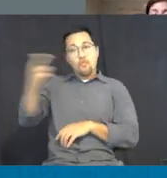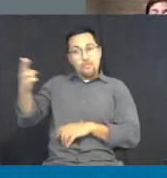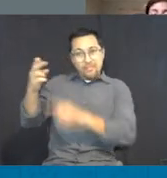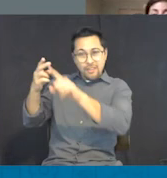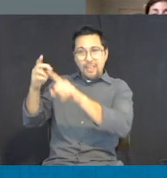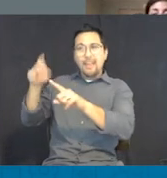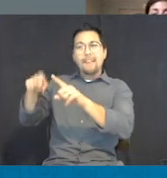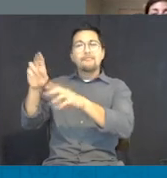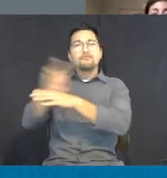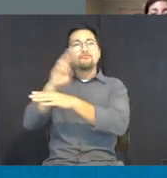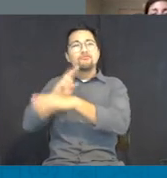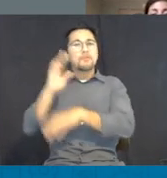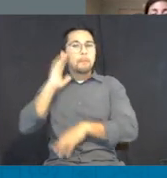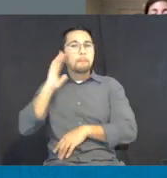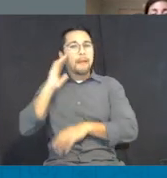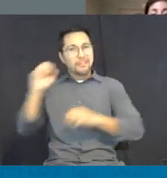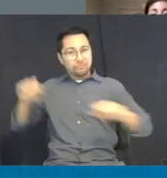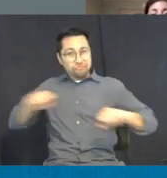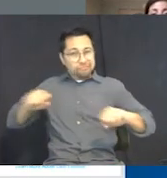the bed shaker.